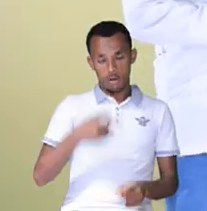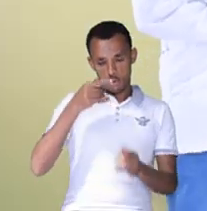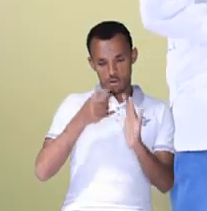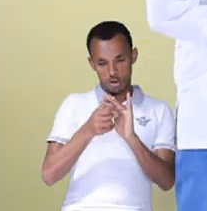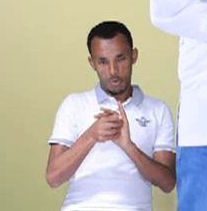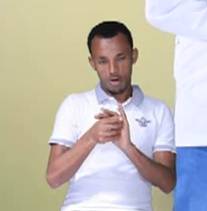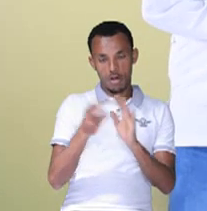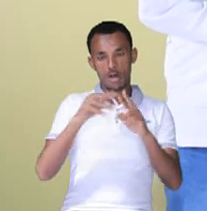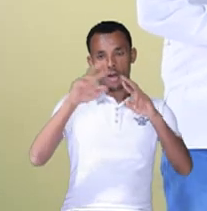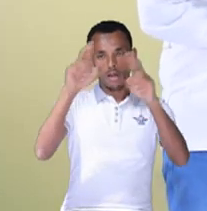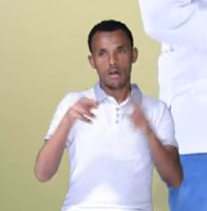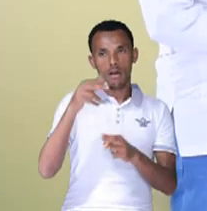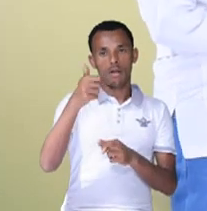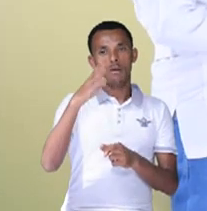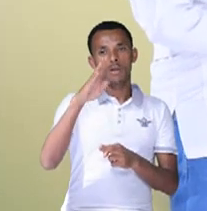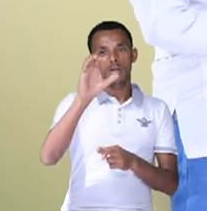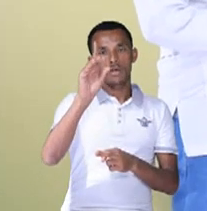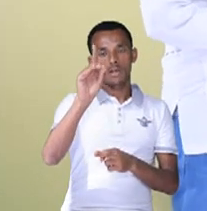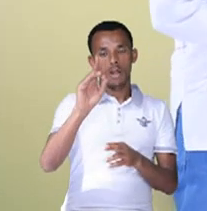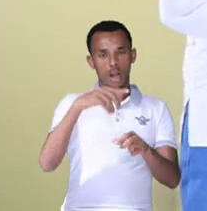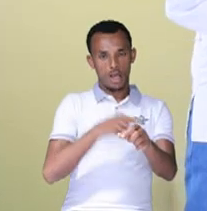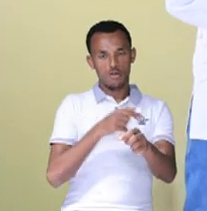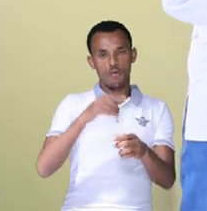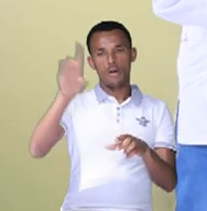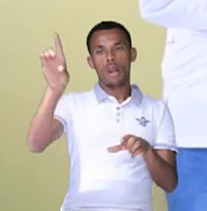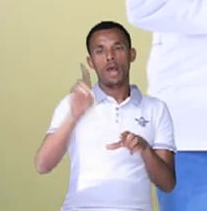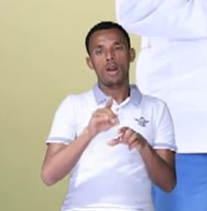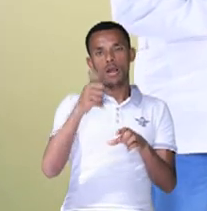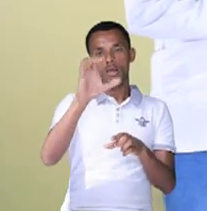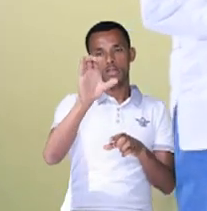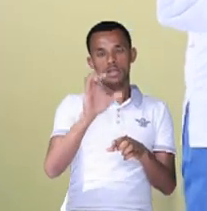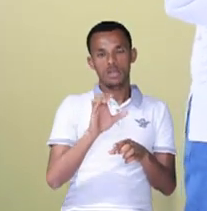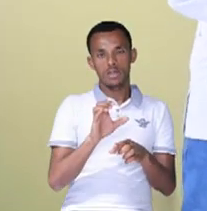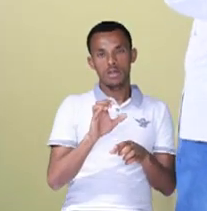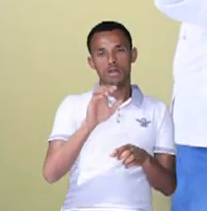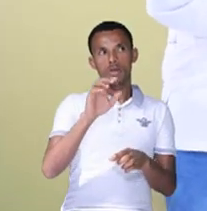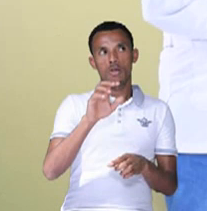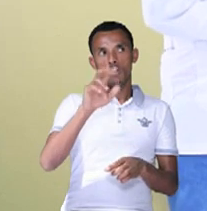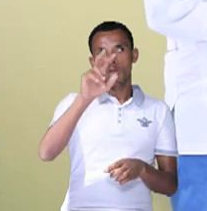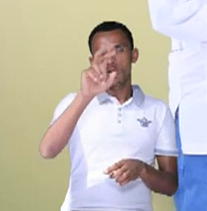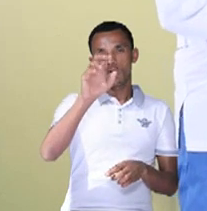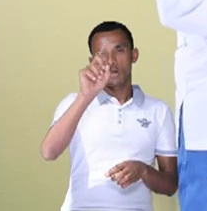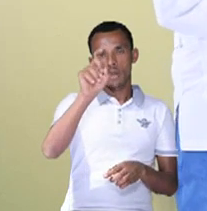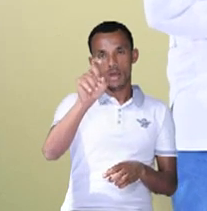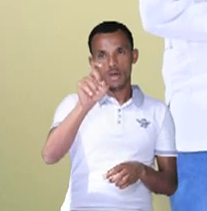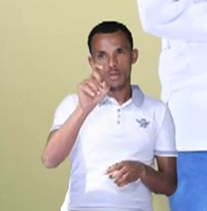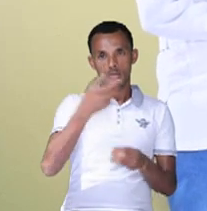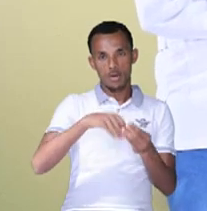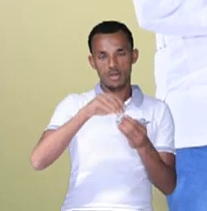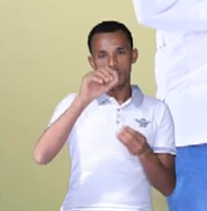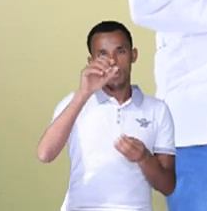Example, in a rectangle ABCD, length of diagonal AC is 20x plus